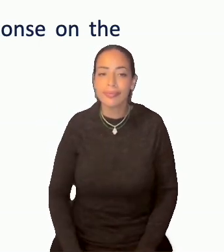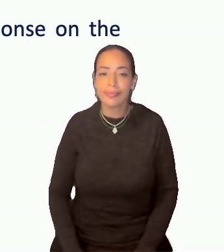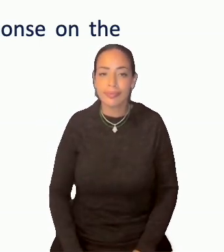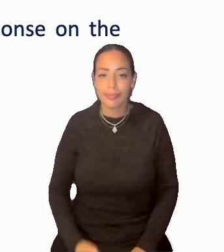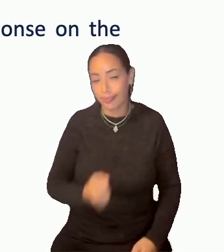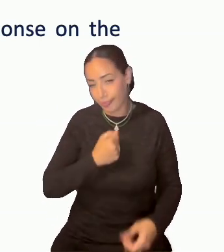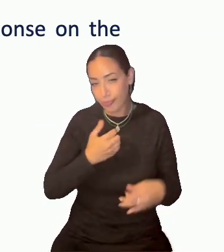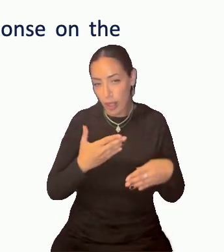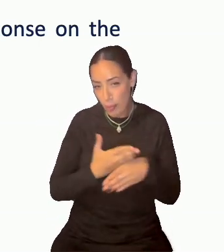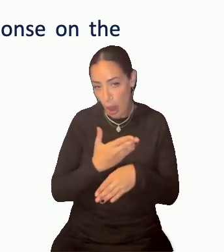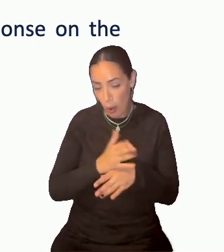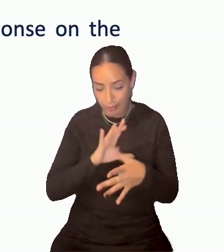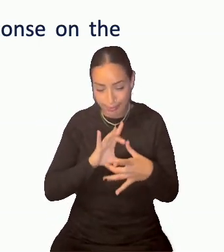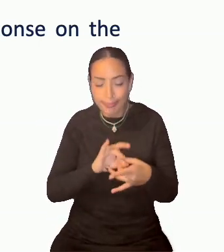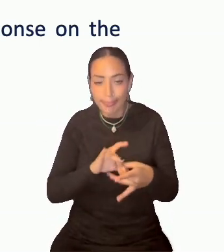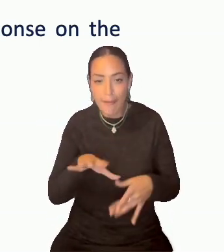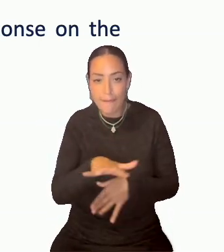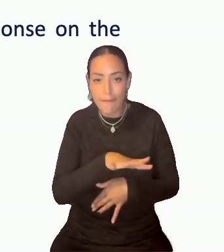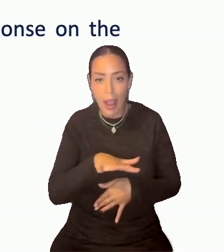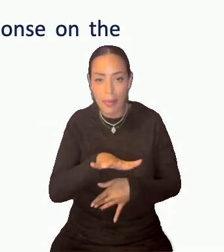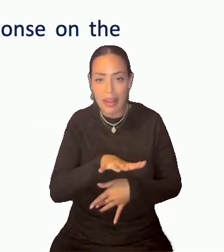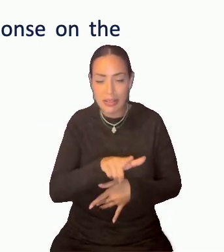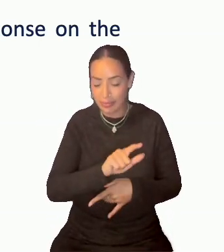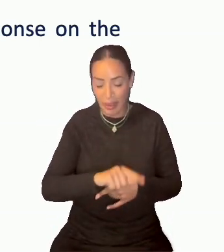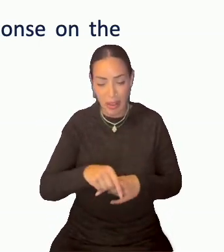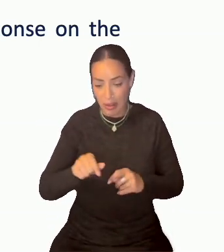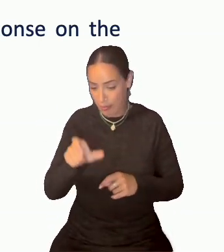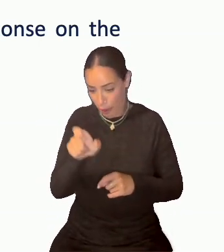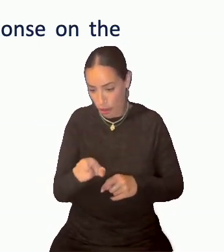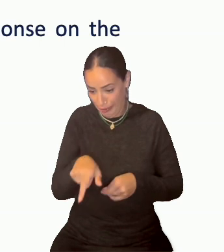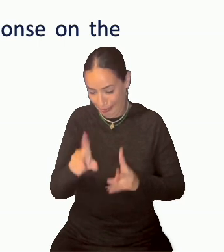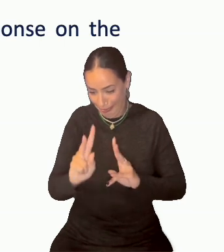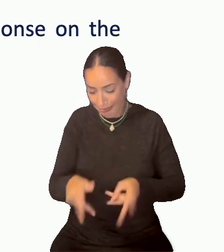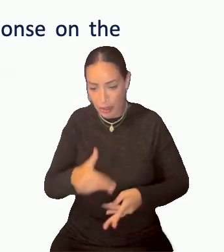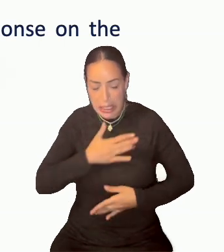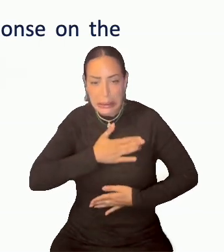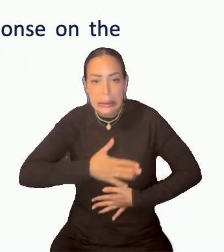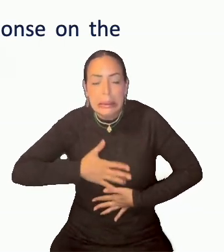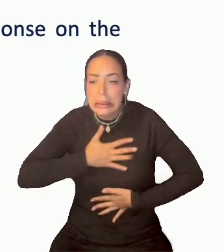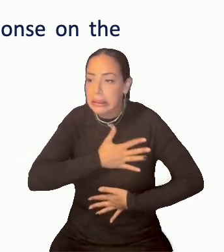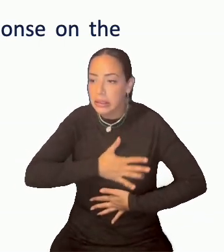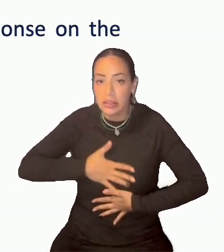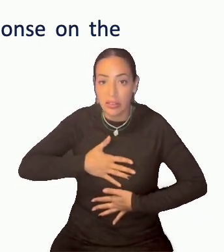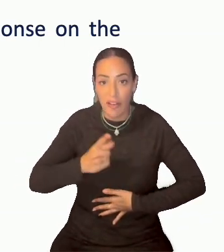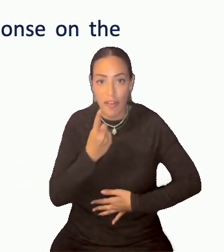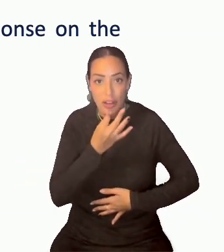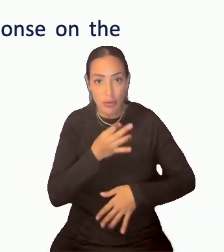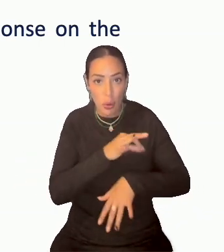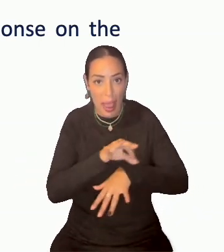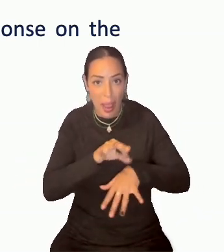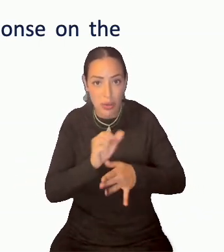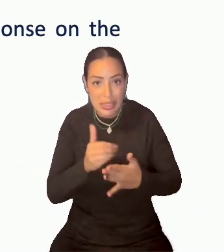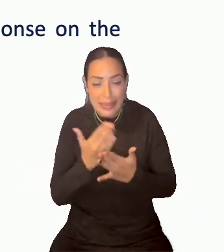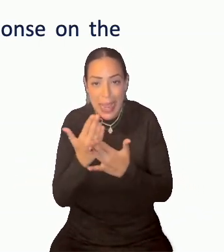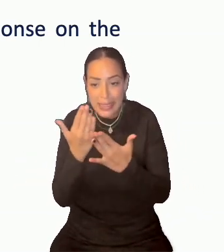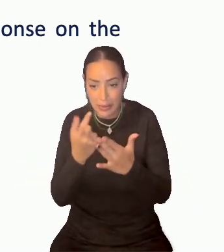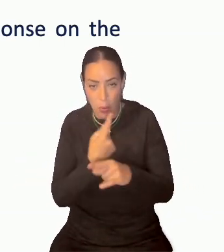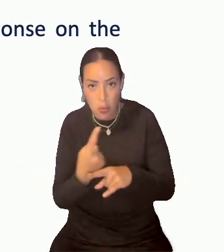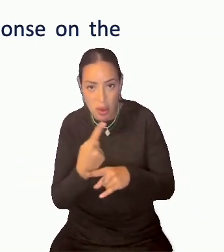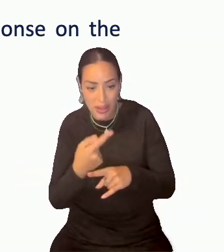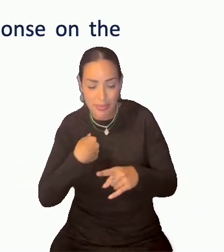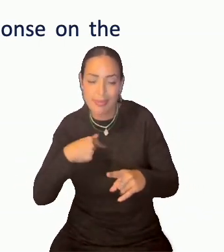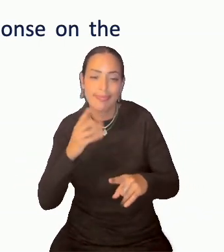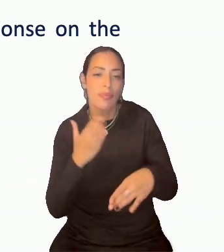Much of my work with bereaved families has been in the immediate aftermath of a death notification, in those first few hours, days and weeks that